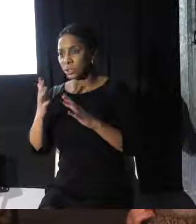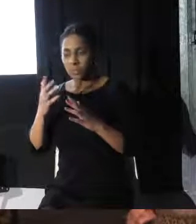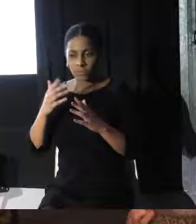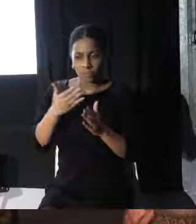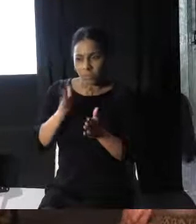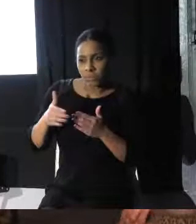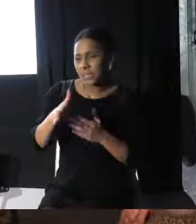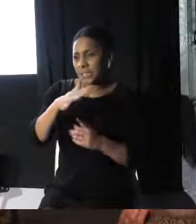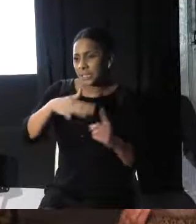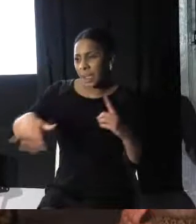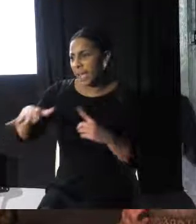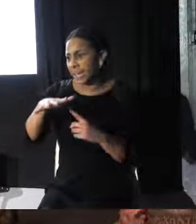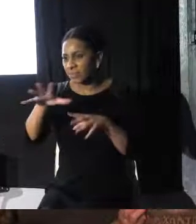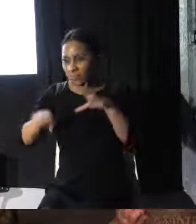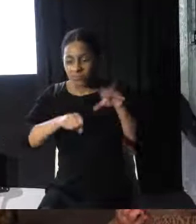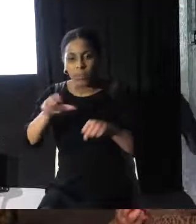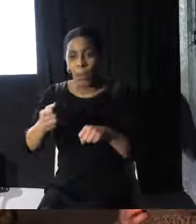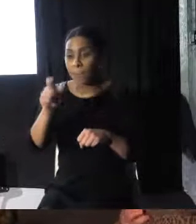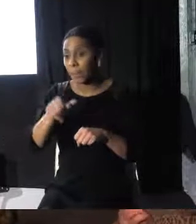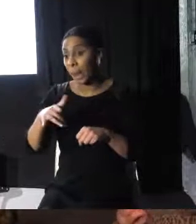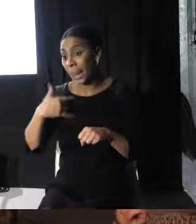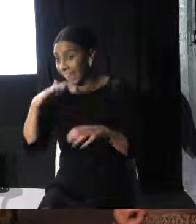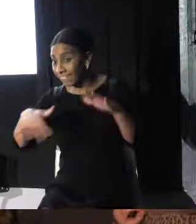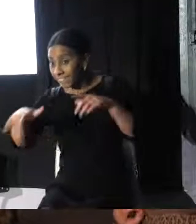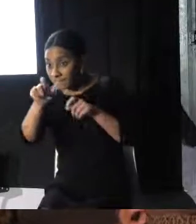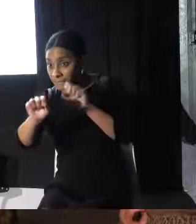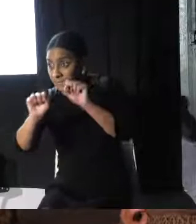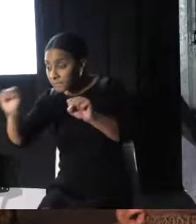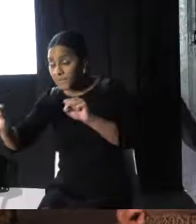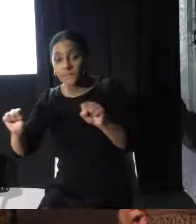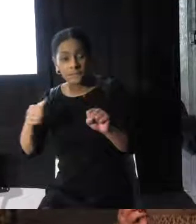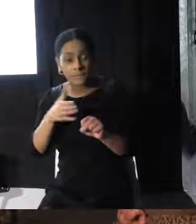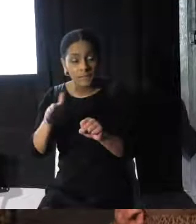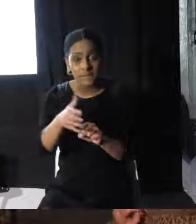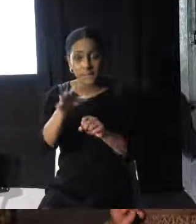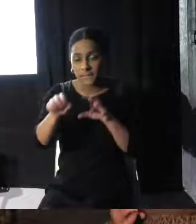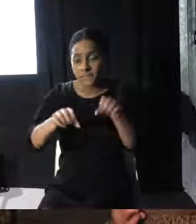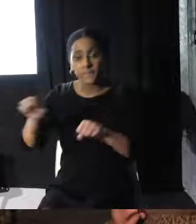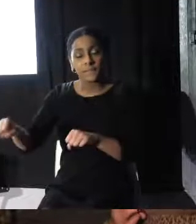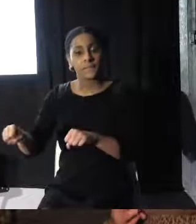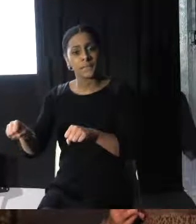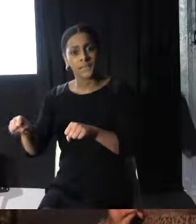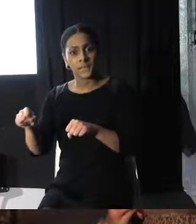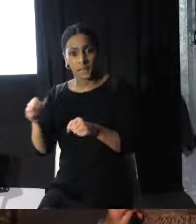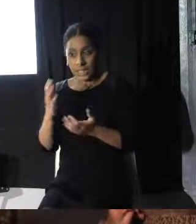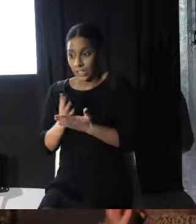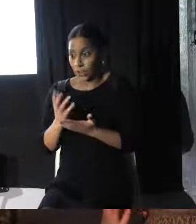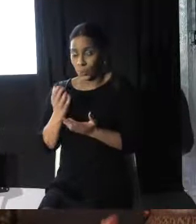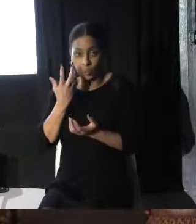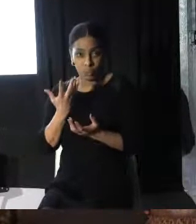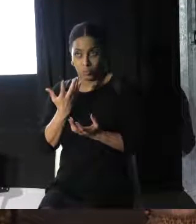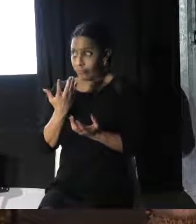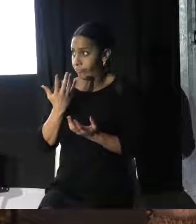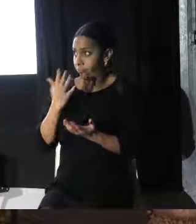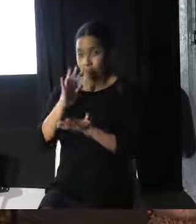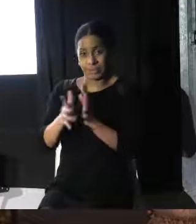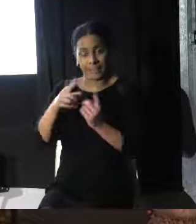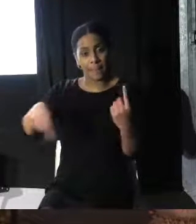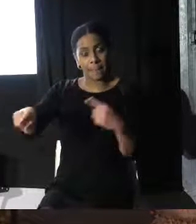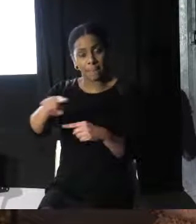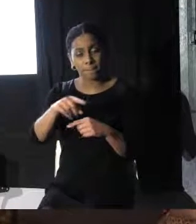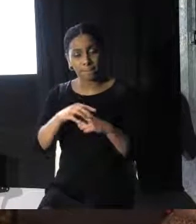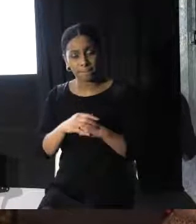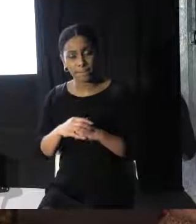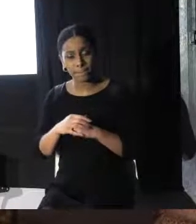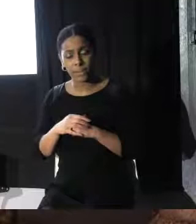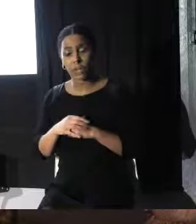space, where people live, and what compounded layers of imperial debris do to them. Her book seeks